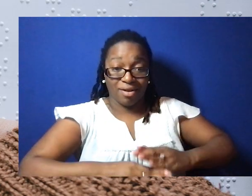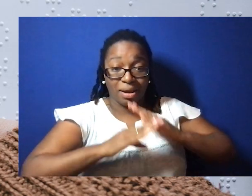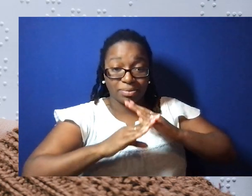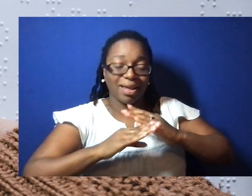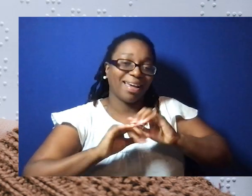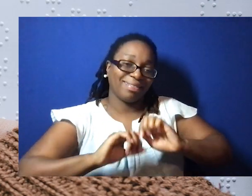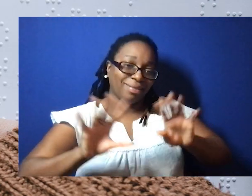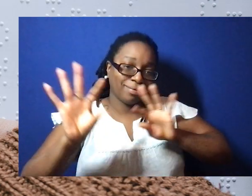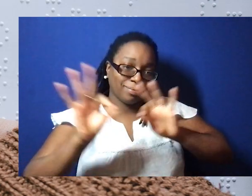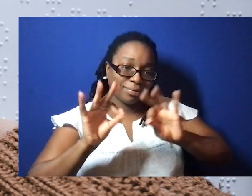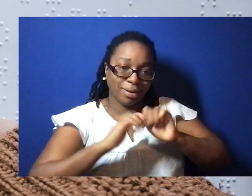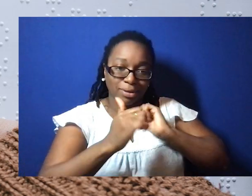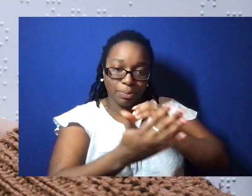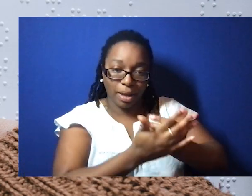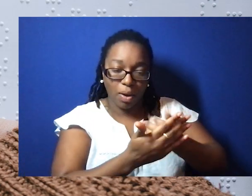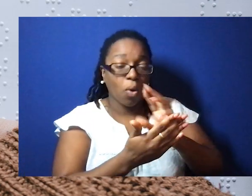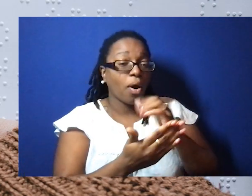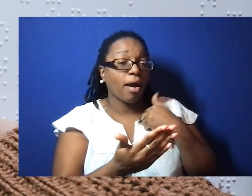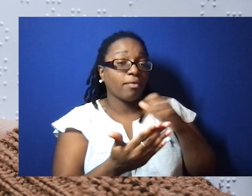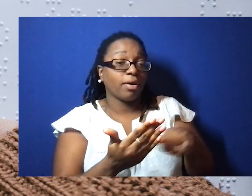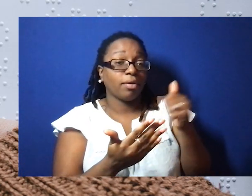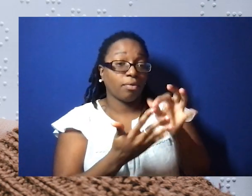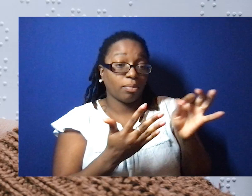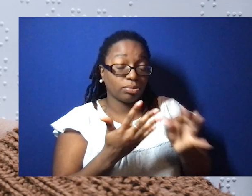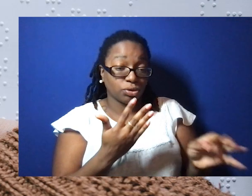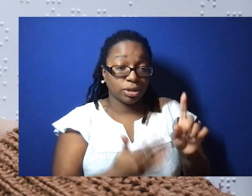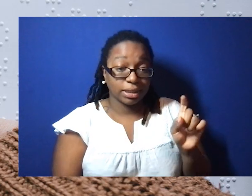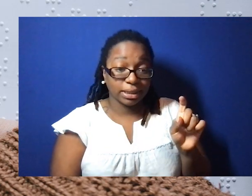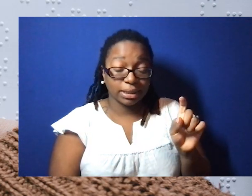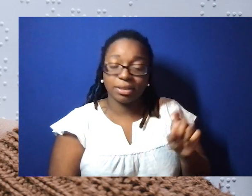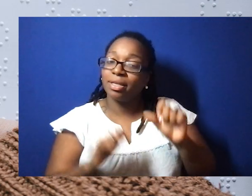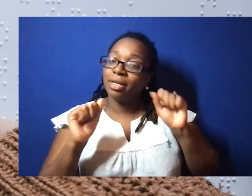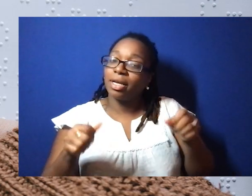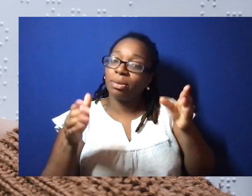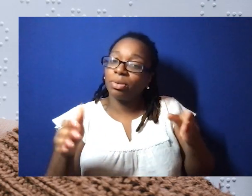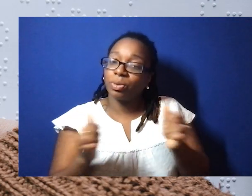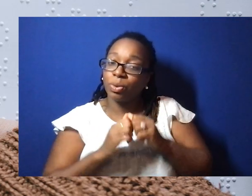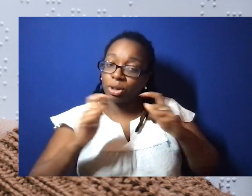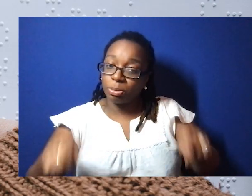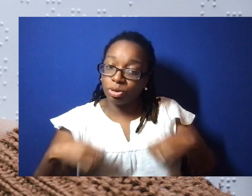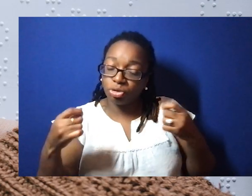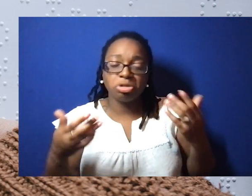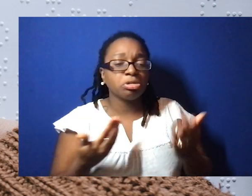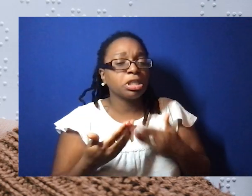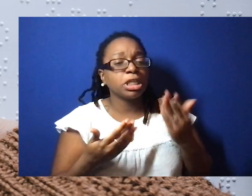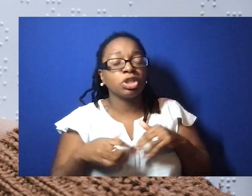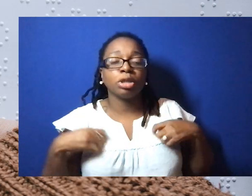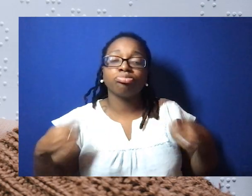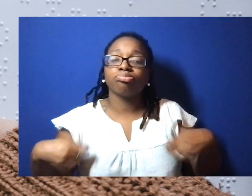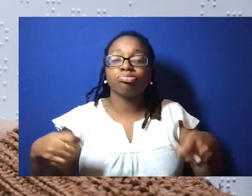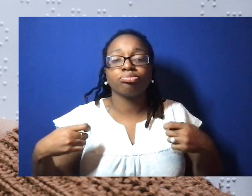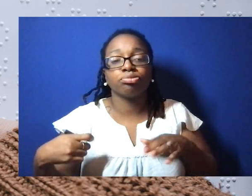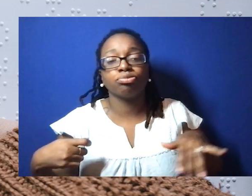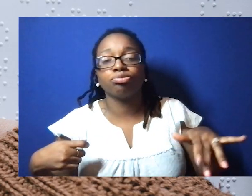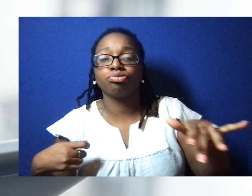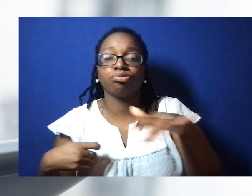navigating instructions posted or provided some other way? Can a person with a wheelchair easily navigate around the